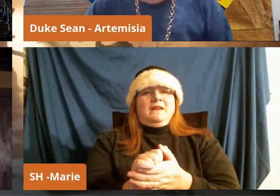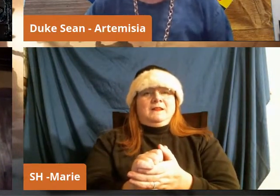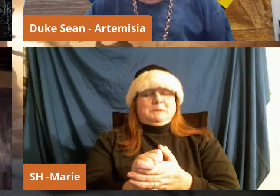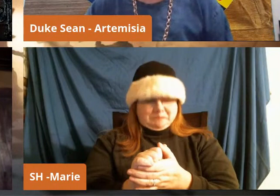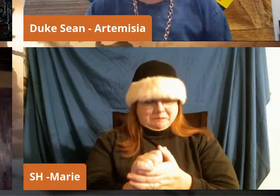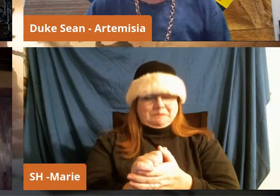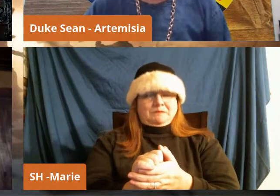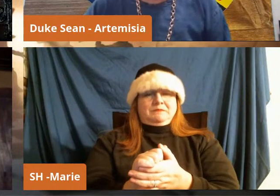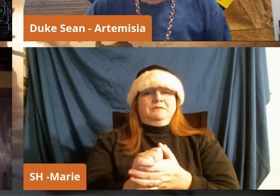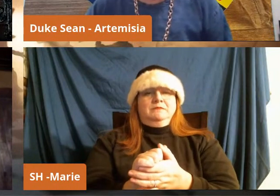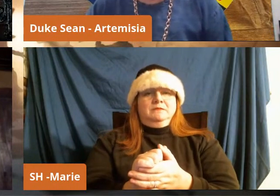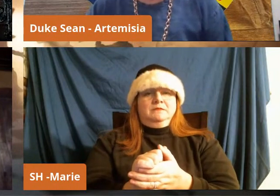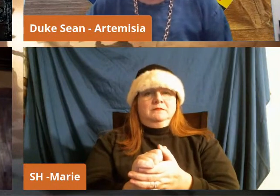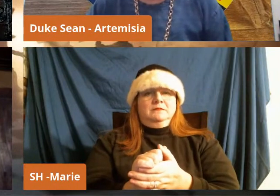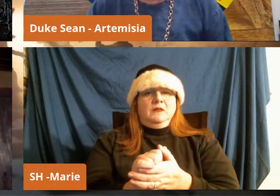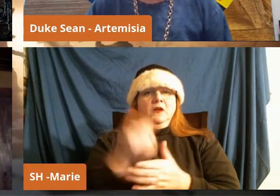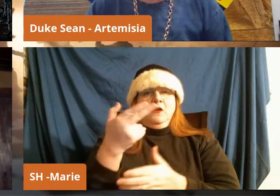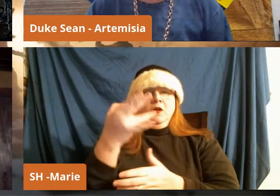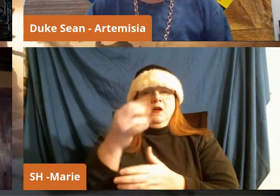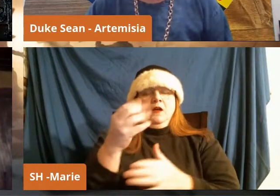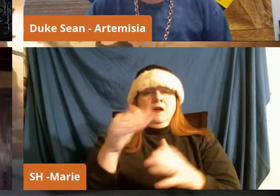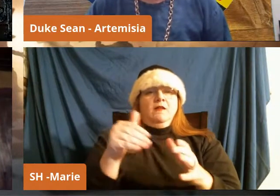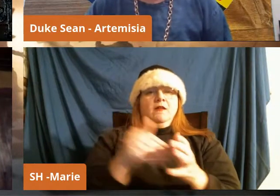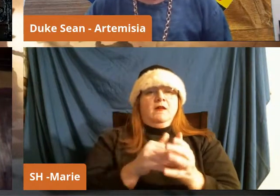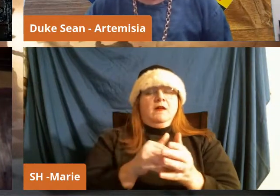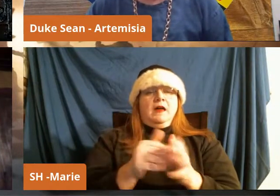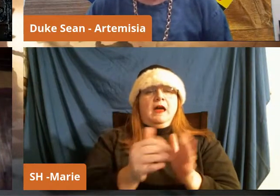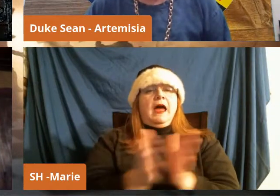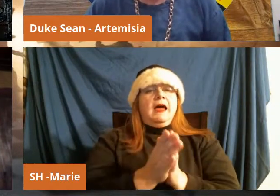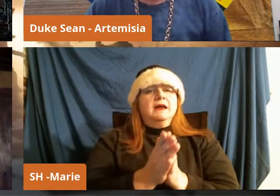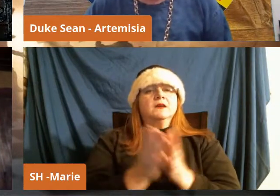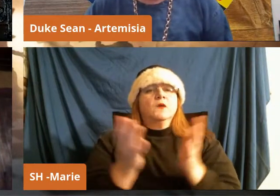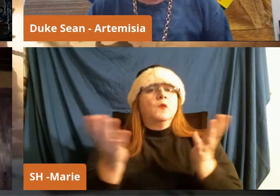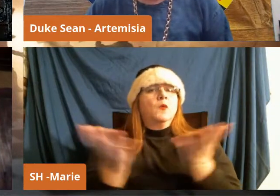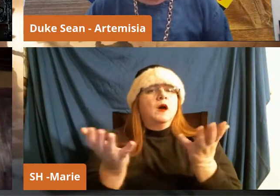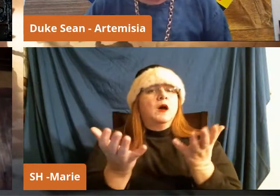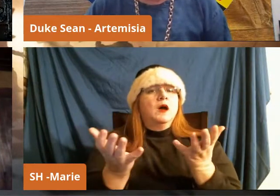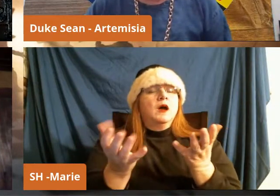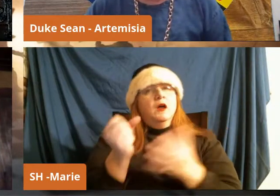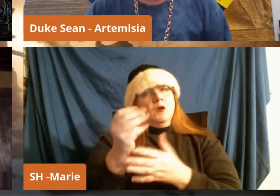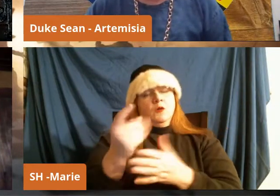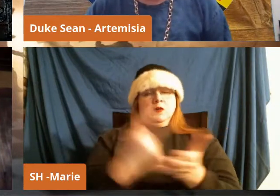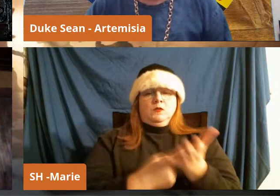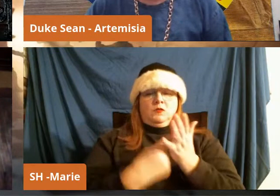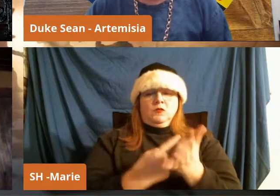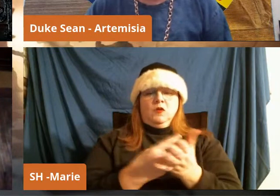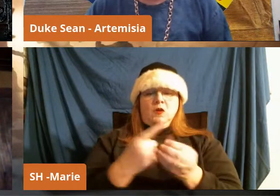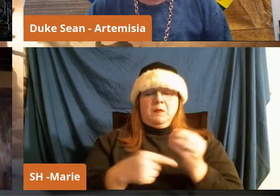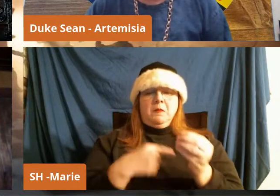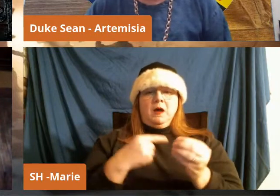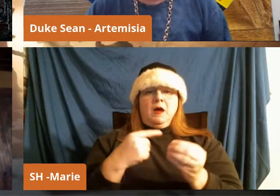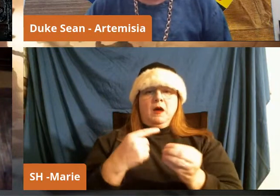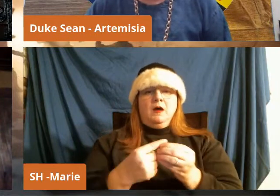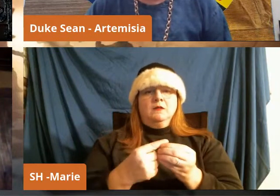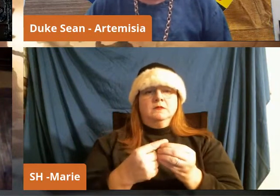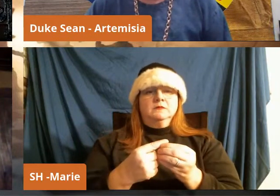offline. And then Her Highness of the Mists have asked us. So we talk about the